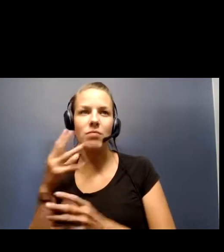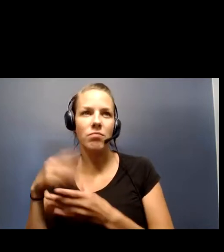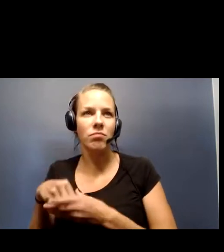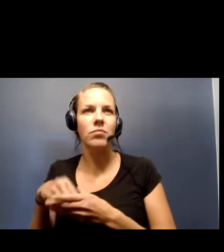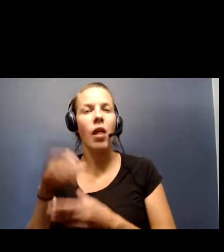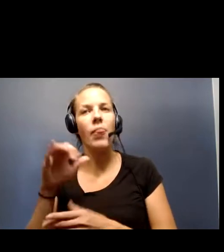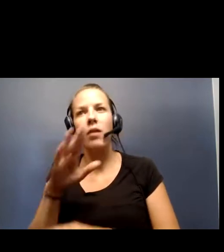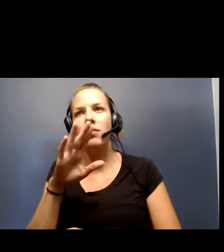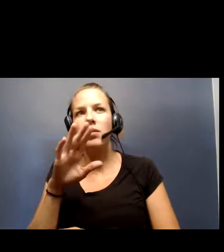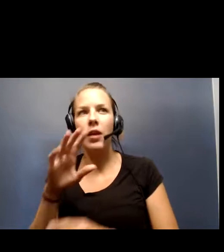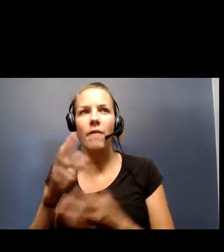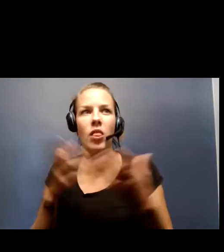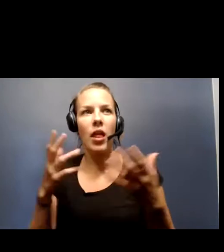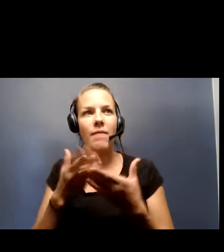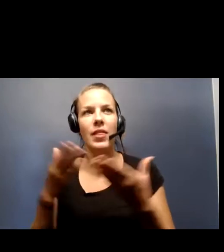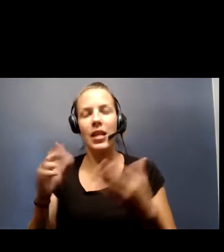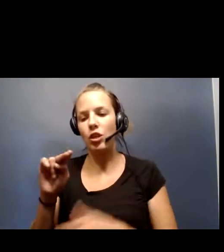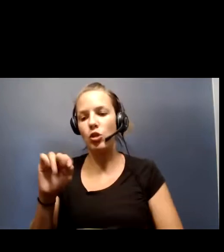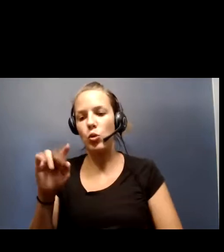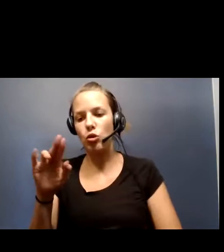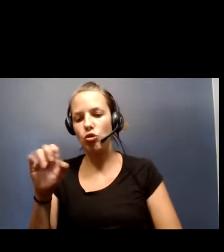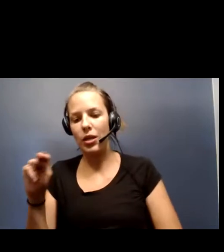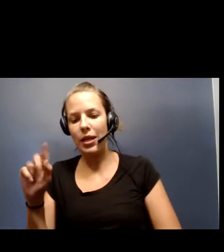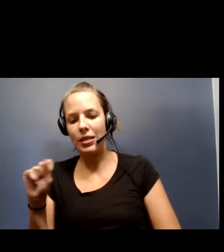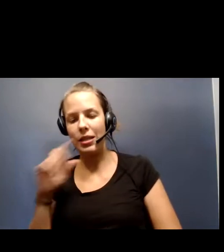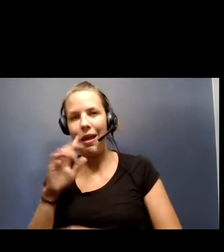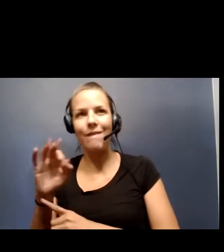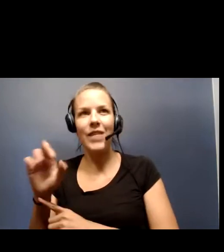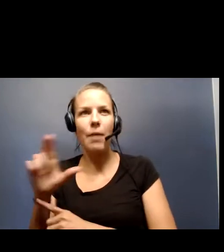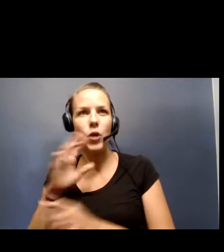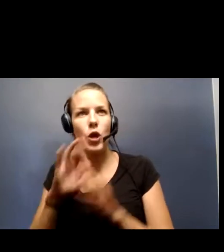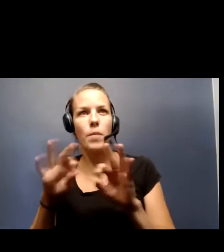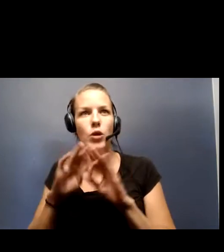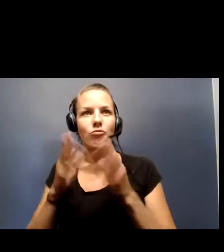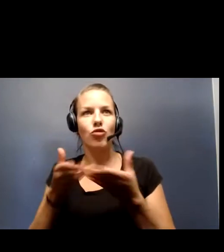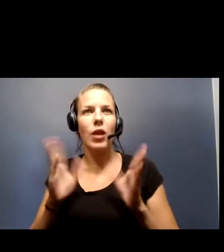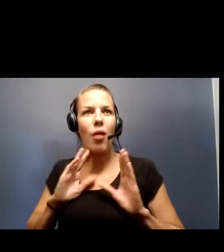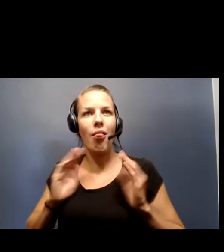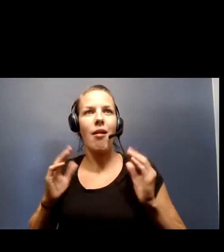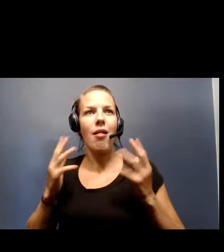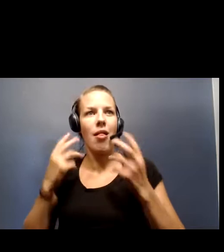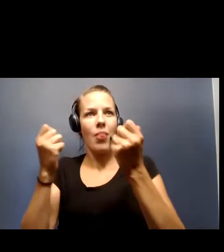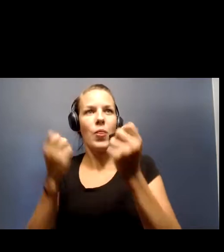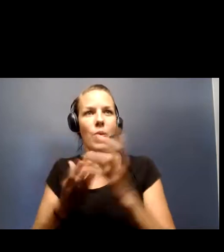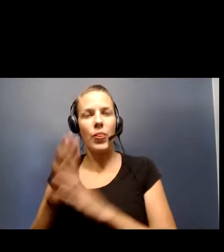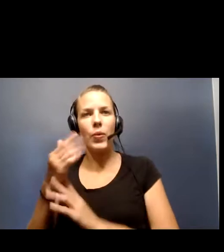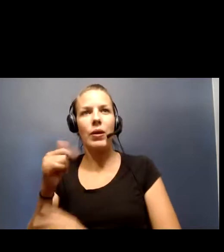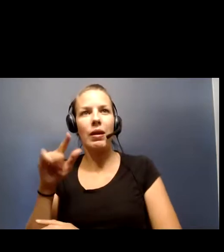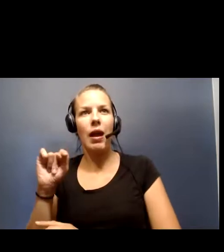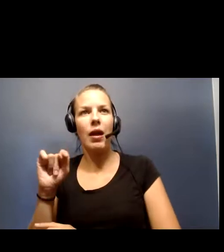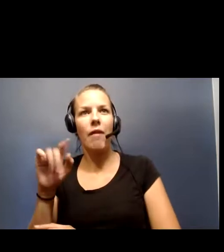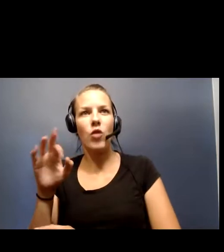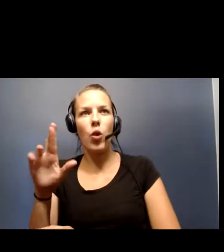in things like phytonutrients and fiber, and these are important for our general health and work a lot through our gut flora, our